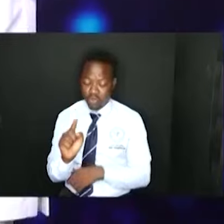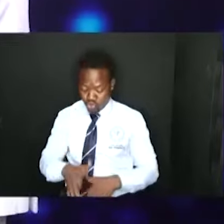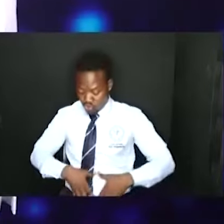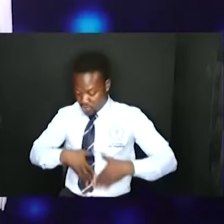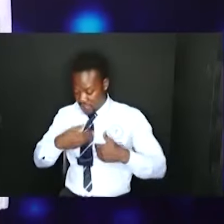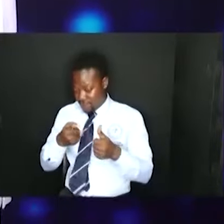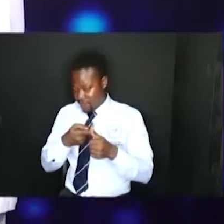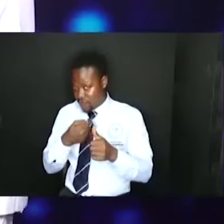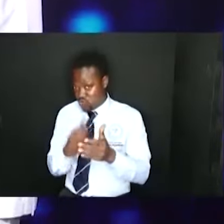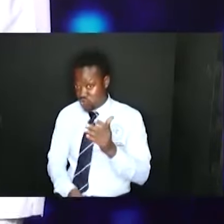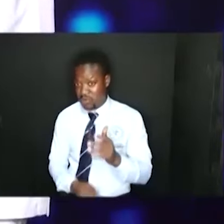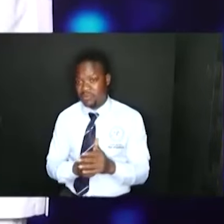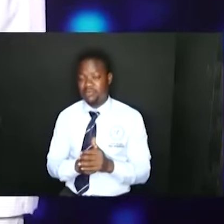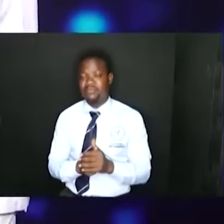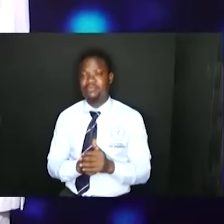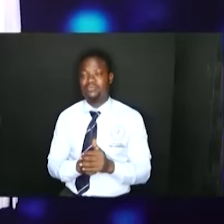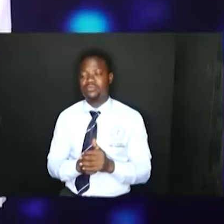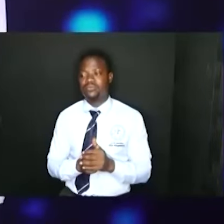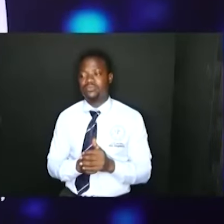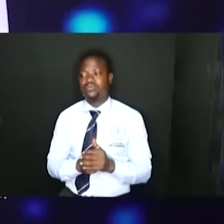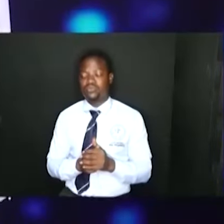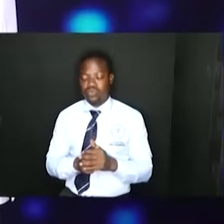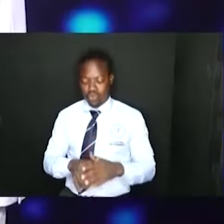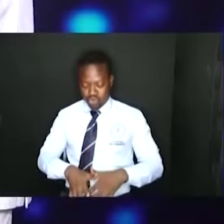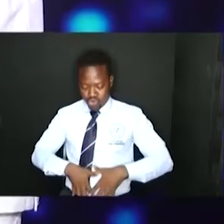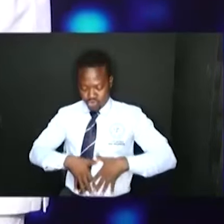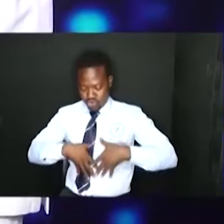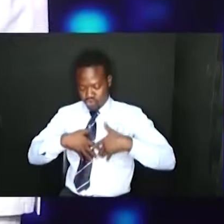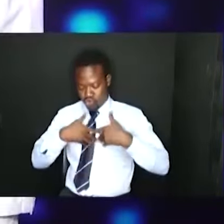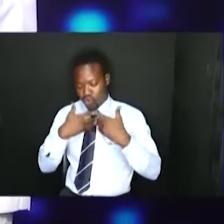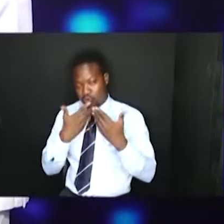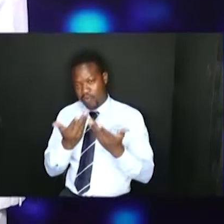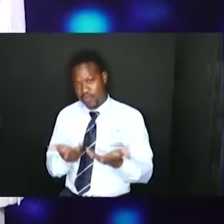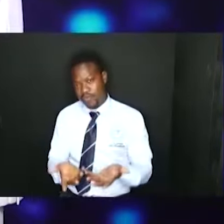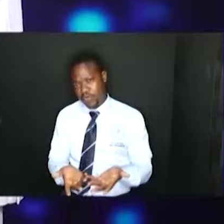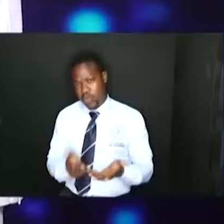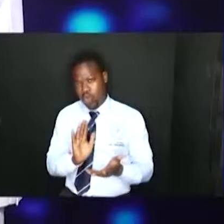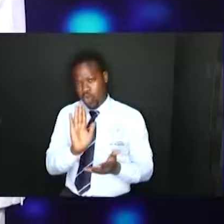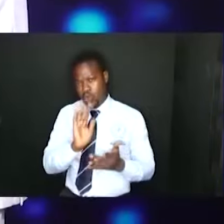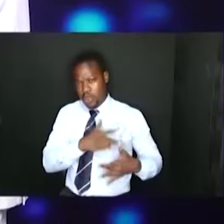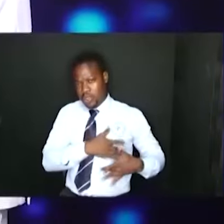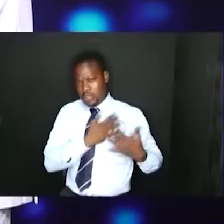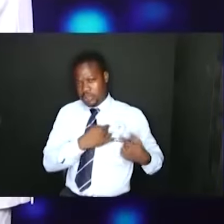Yes. You confess or admit before God the true state of your heart